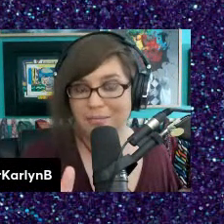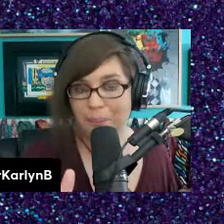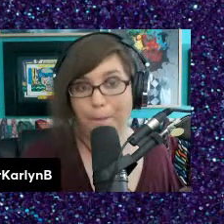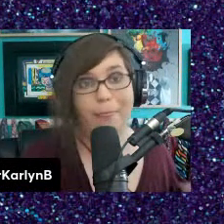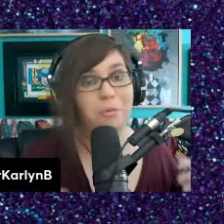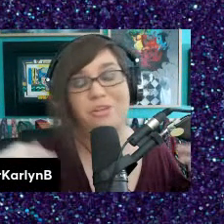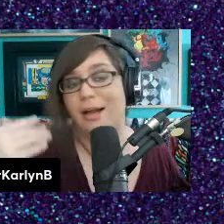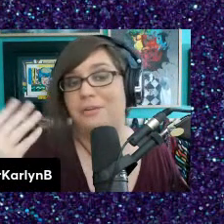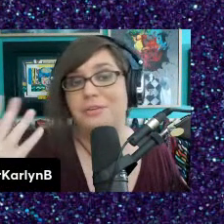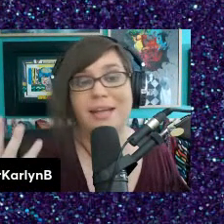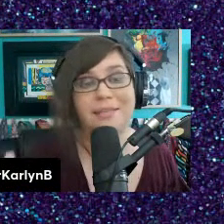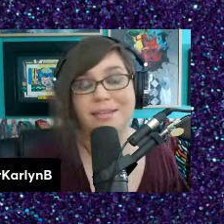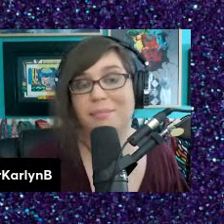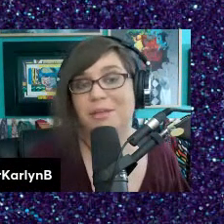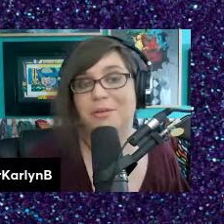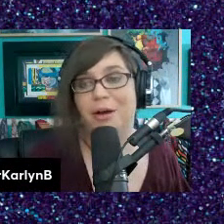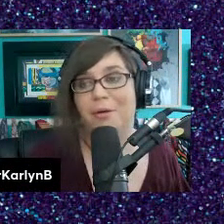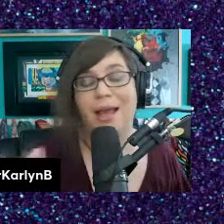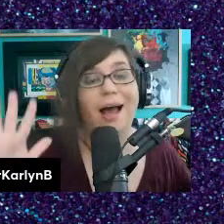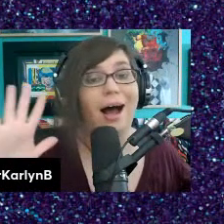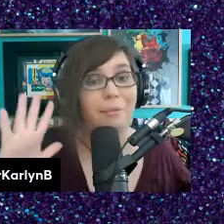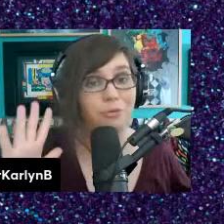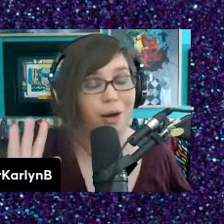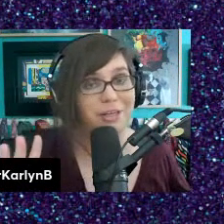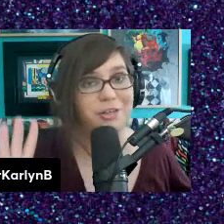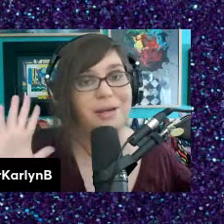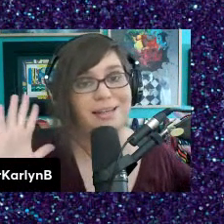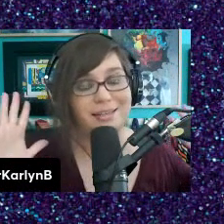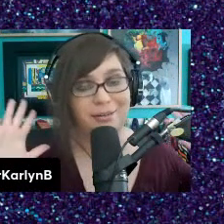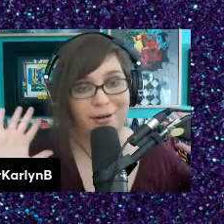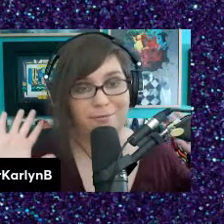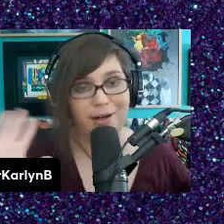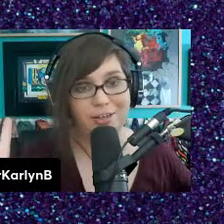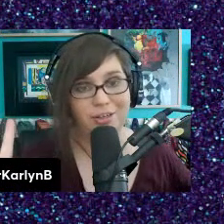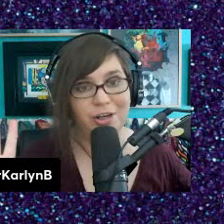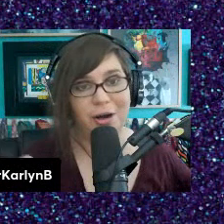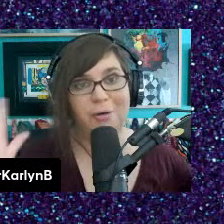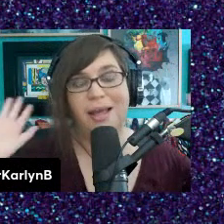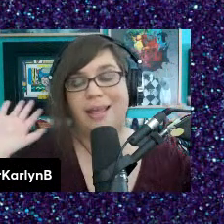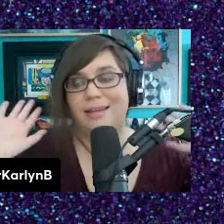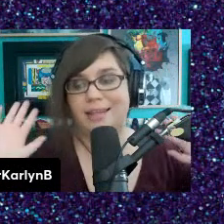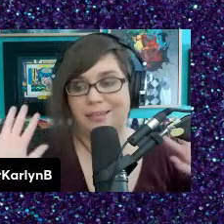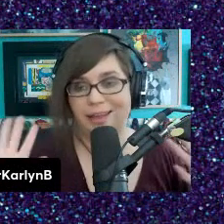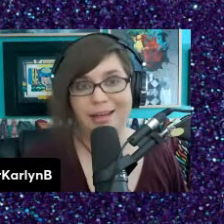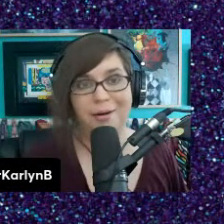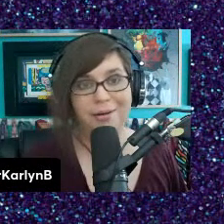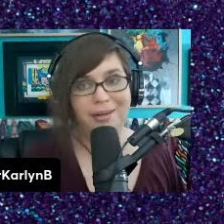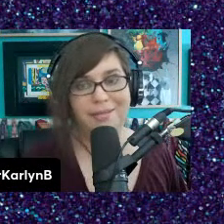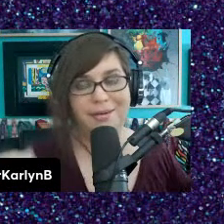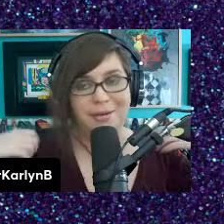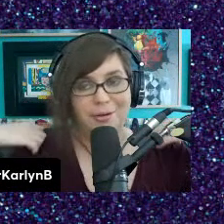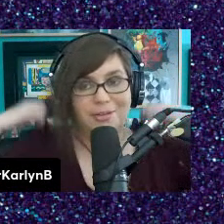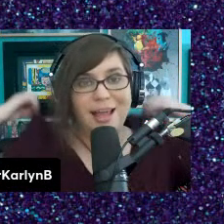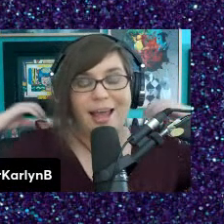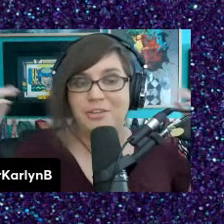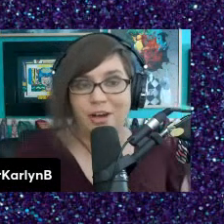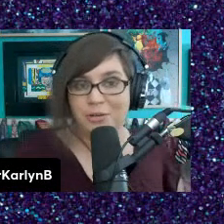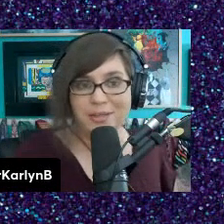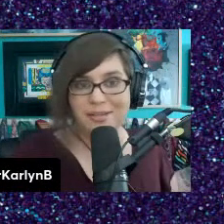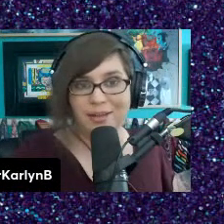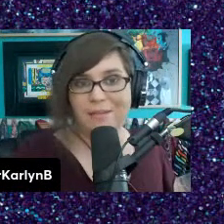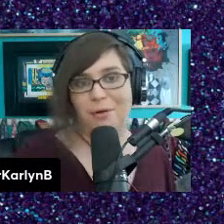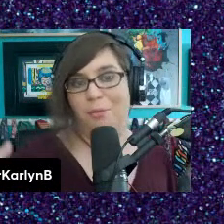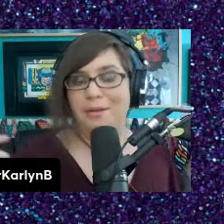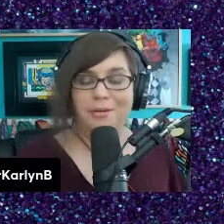psychics, which I understand that some of you don't, I promise you it is still a fun show. It is a lighthearted look at the news. And